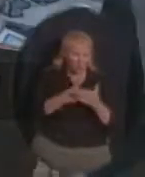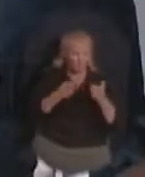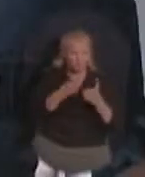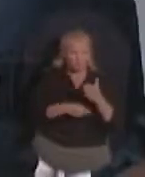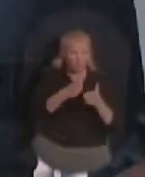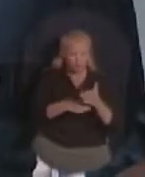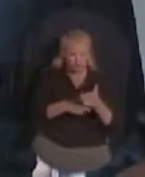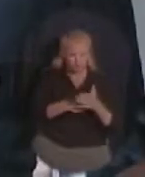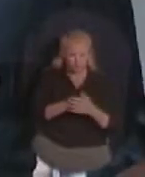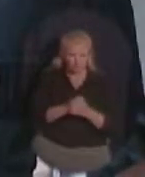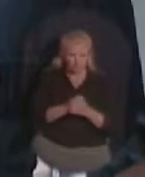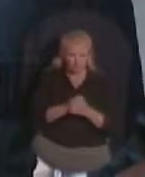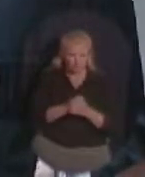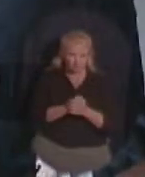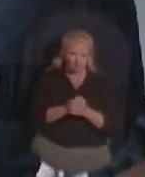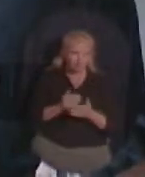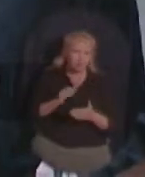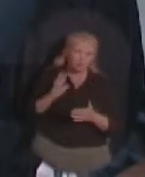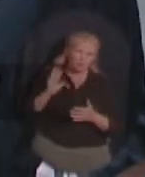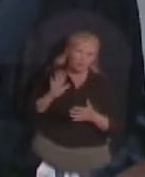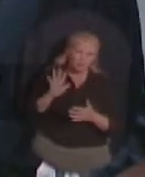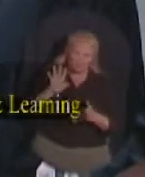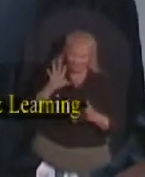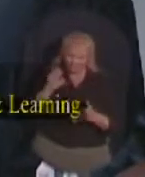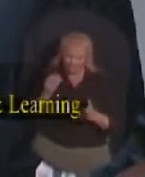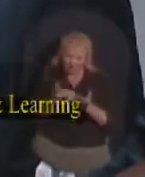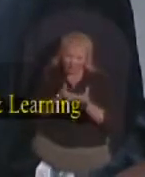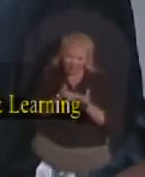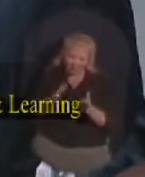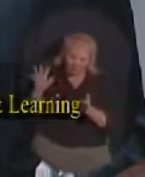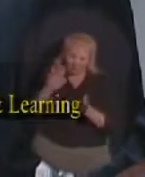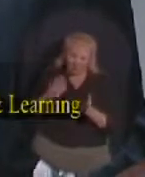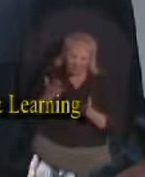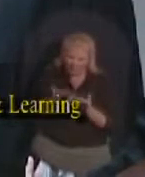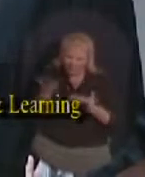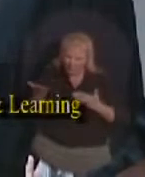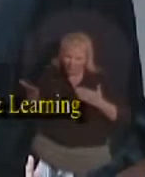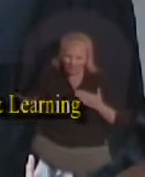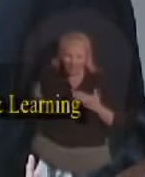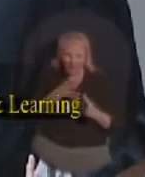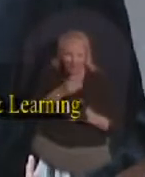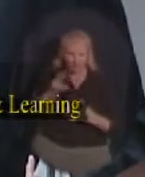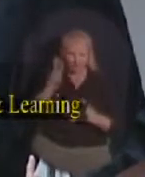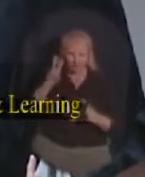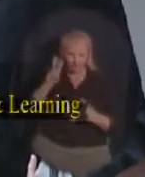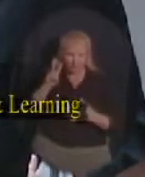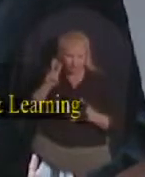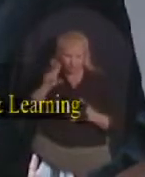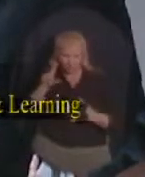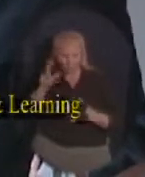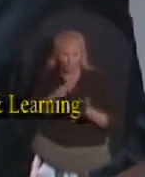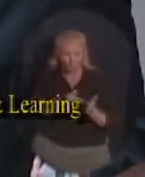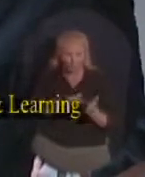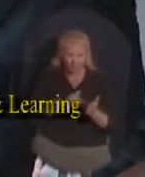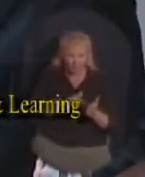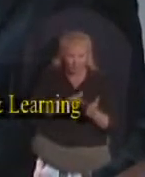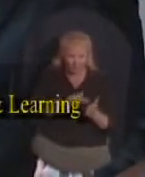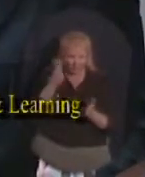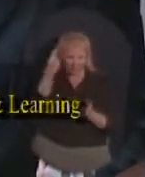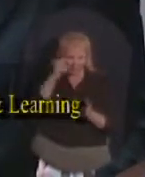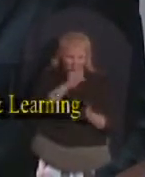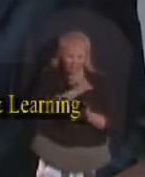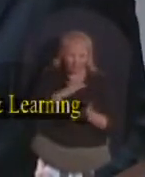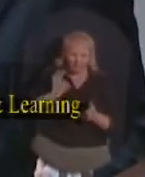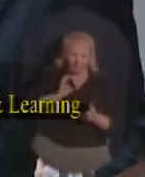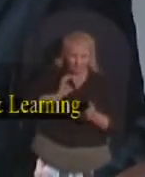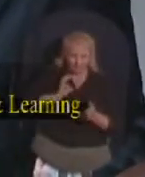about $50,000 for the materials and about $62,000 for staff. I'm sorry, I didn't catch that last number. $50,000 for materials